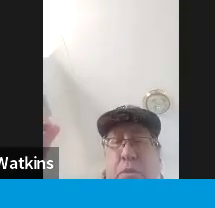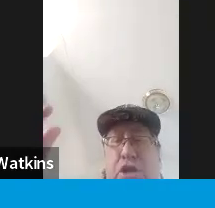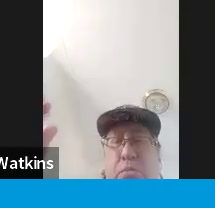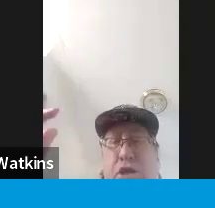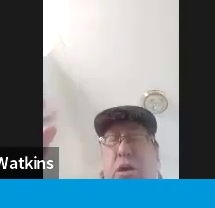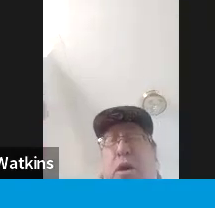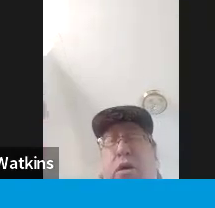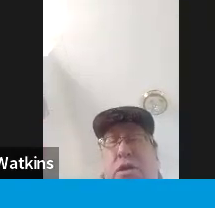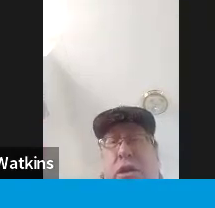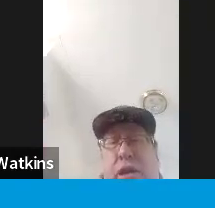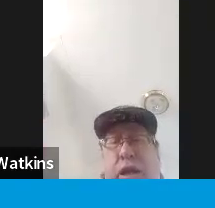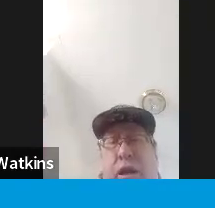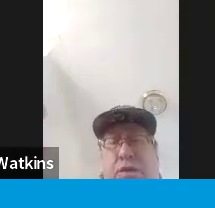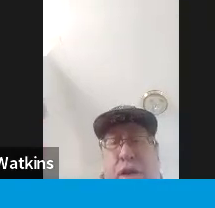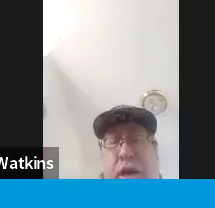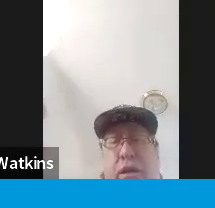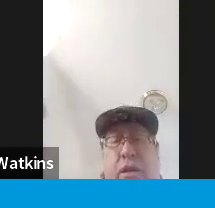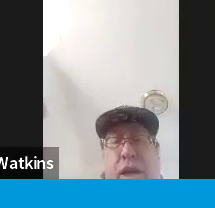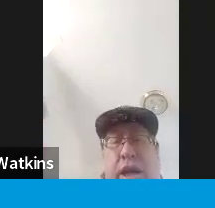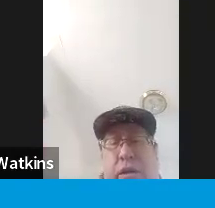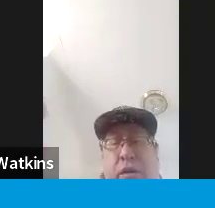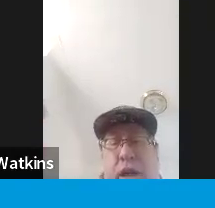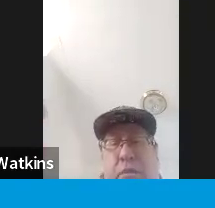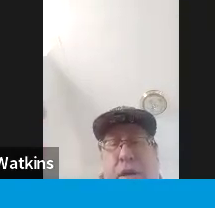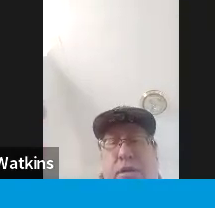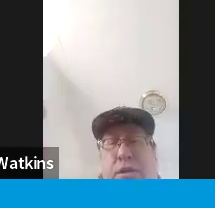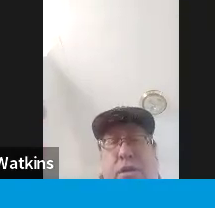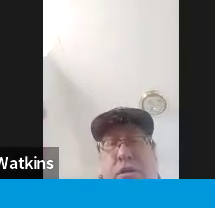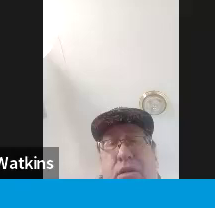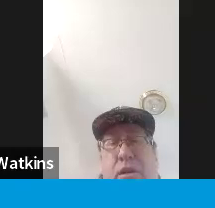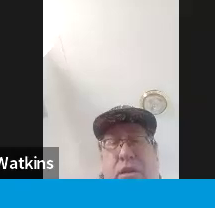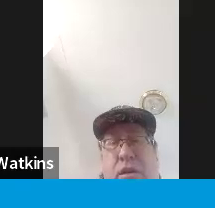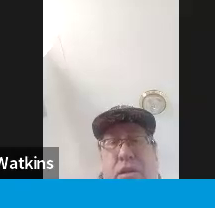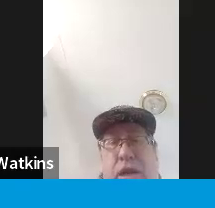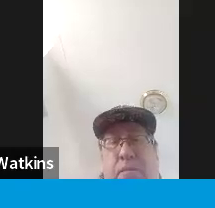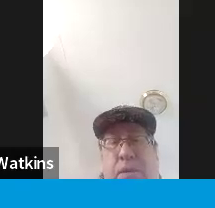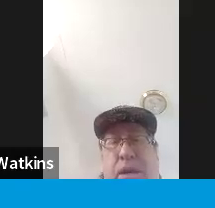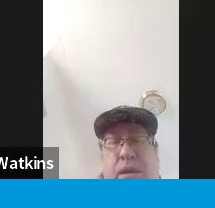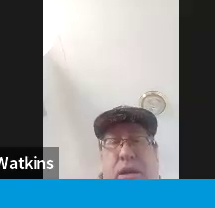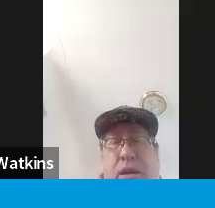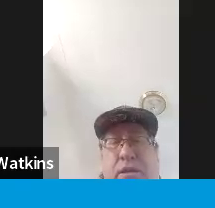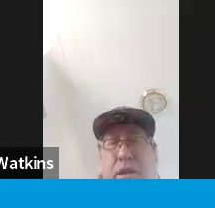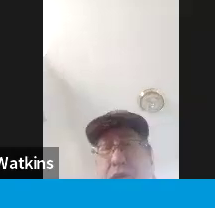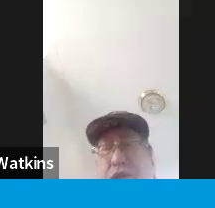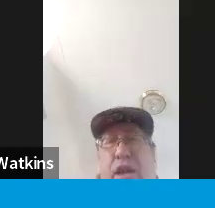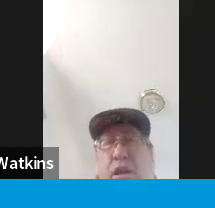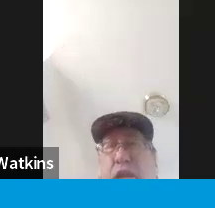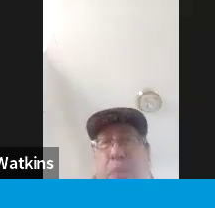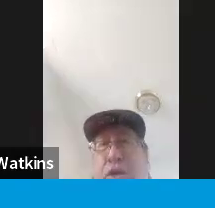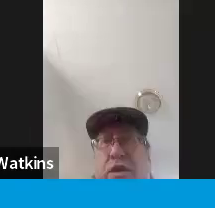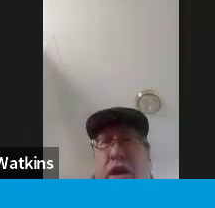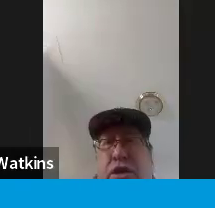know, Michelle Barnes did lead us for like 8 or 9 months, and it's like the